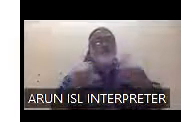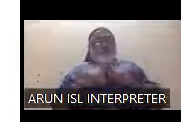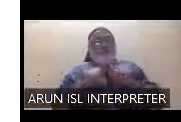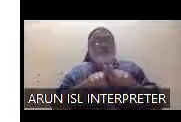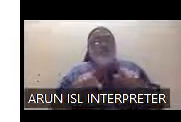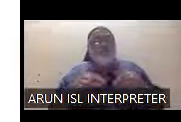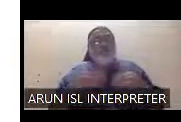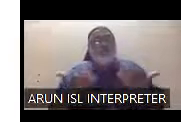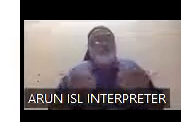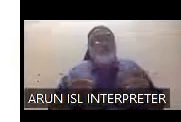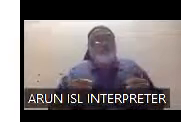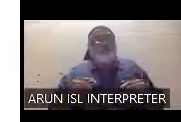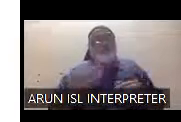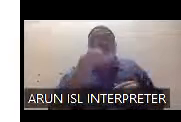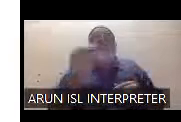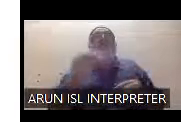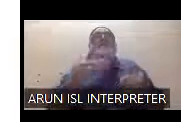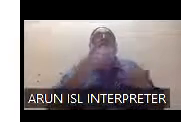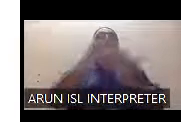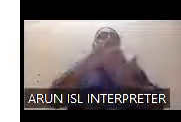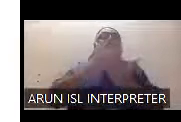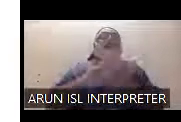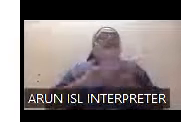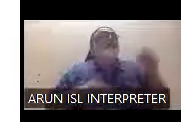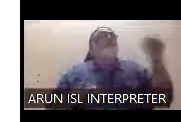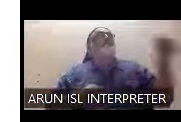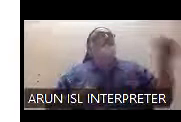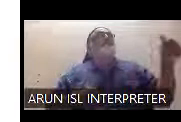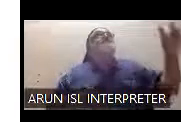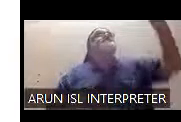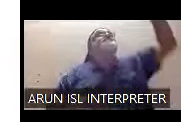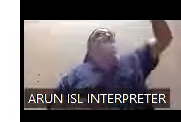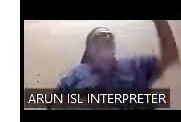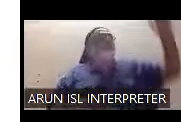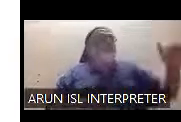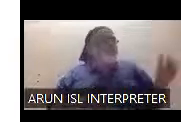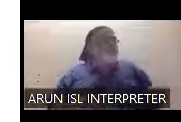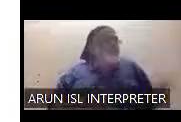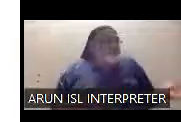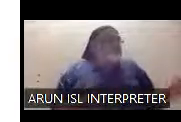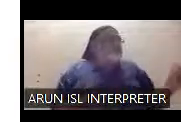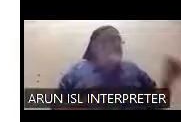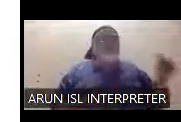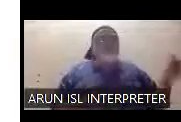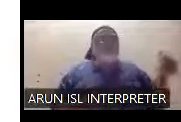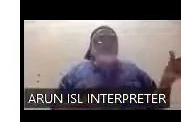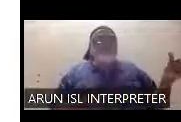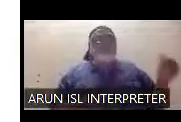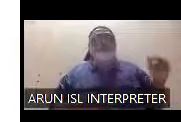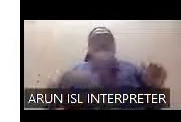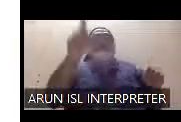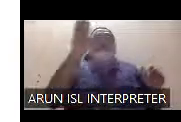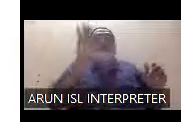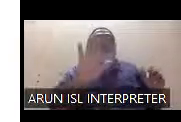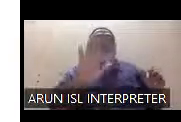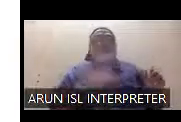to control the adjustment for requesting stops. So this control should be next to those seats, so that if they need to stop the bus at a particular control,